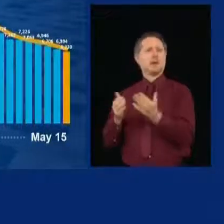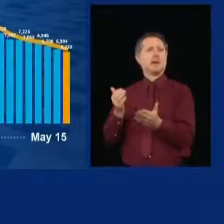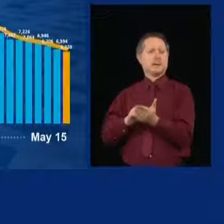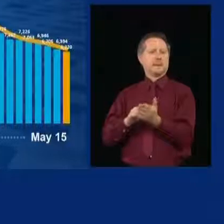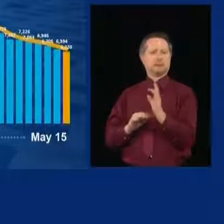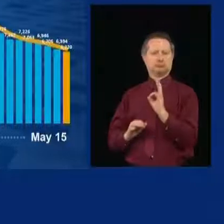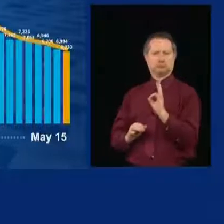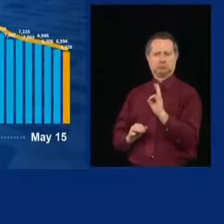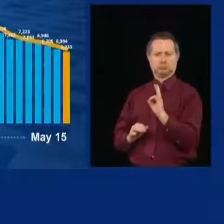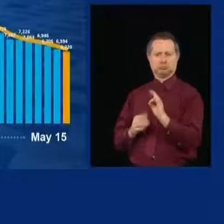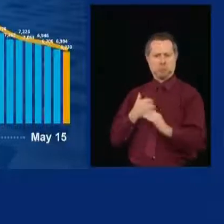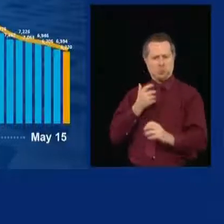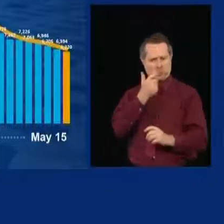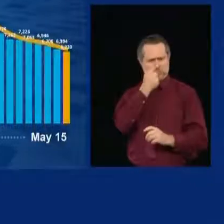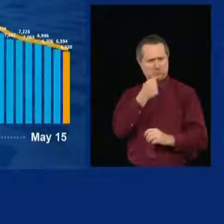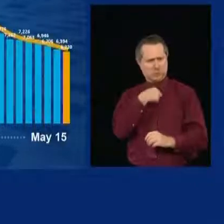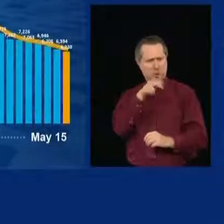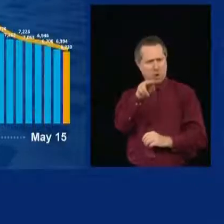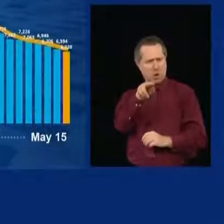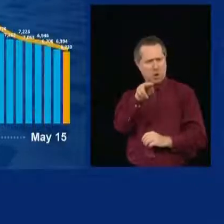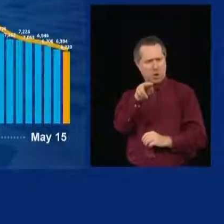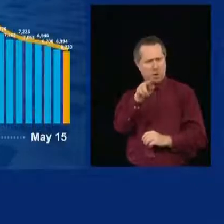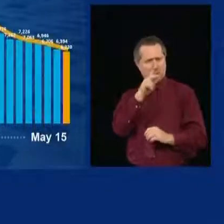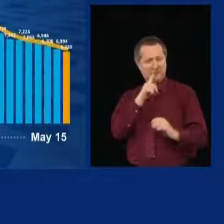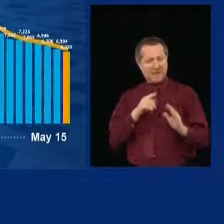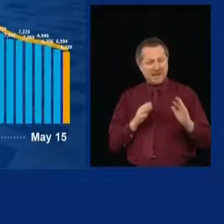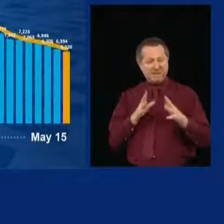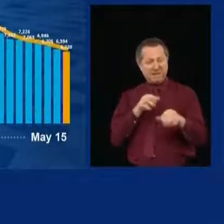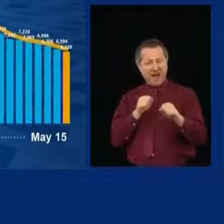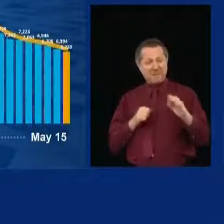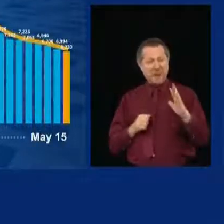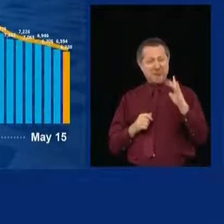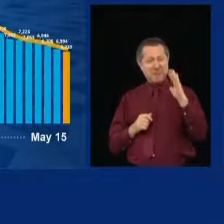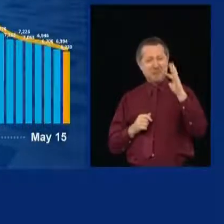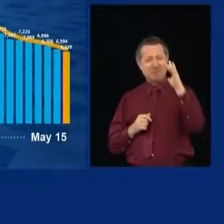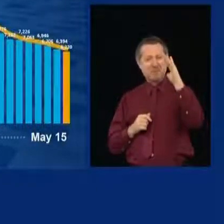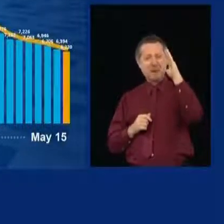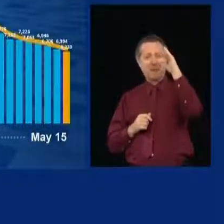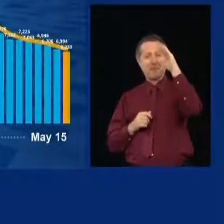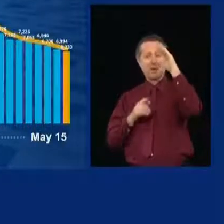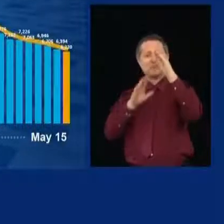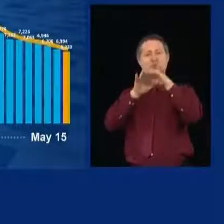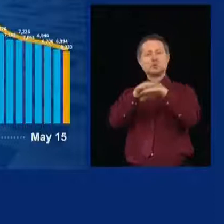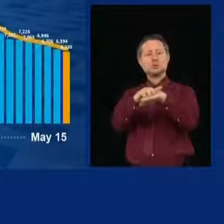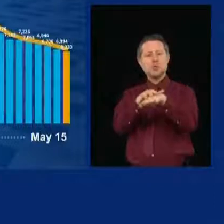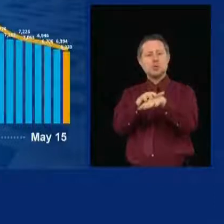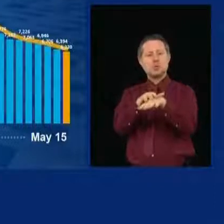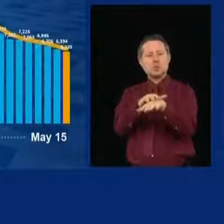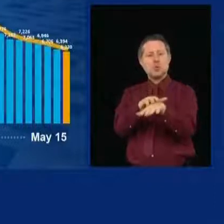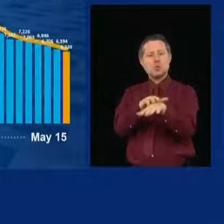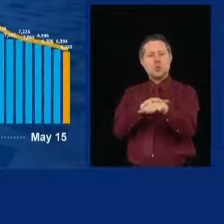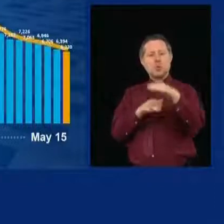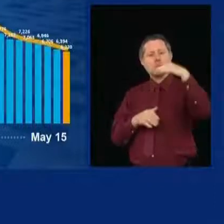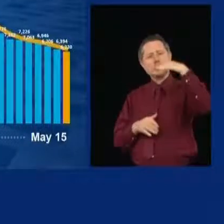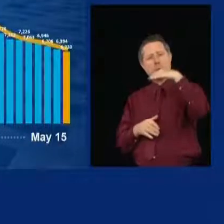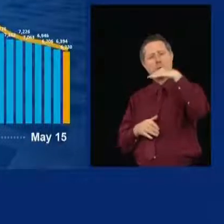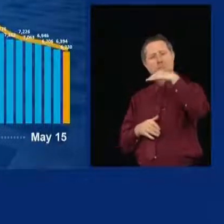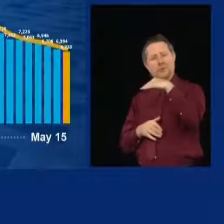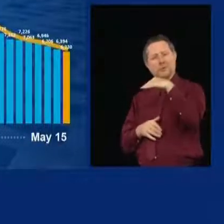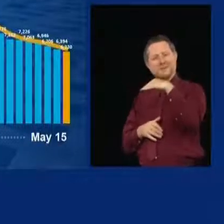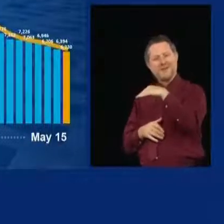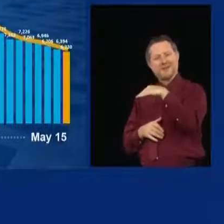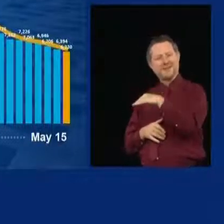to look at the curve, how fast we went up and how relatively slow the decline has been.